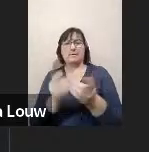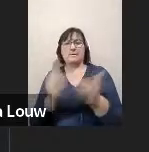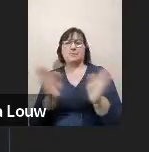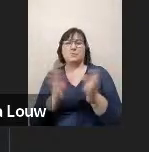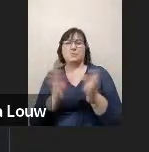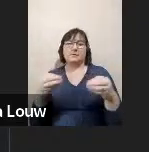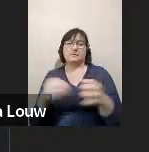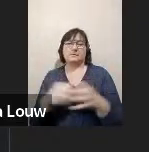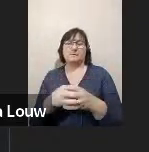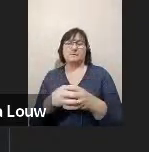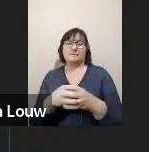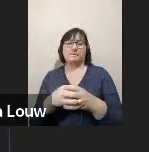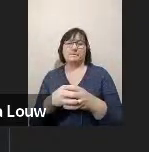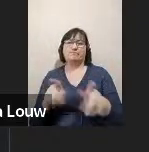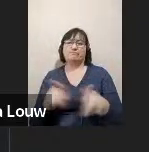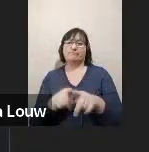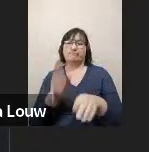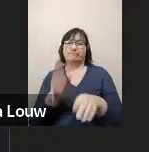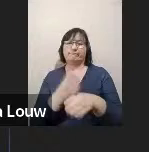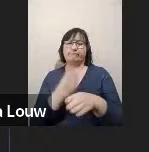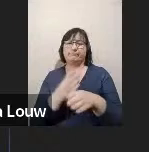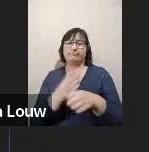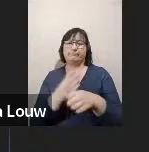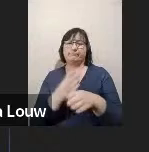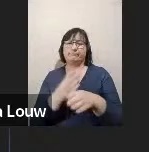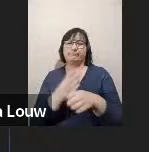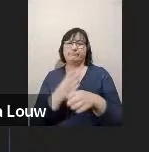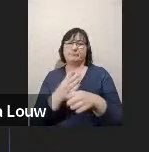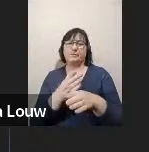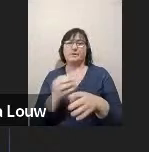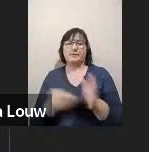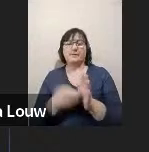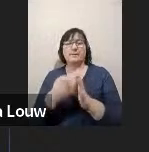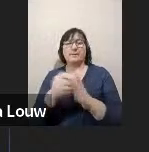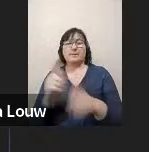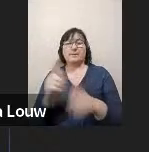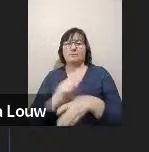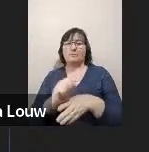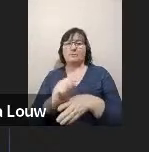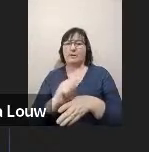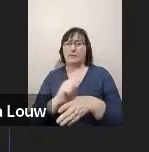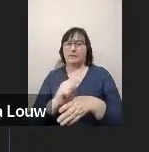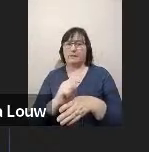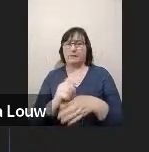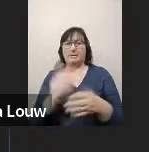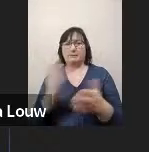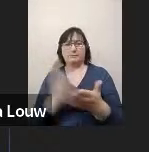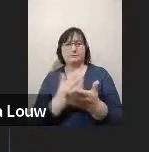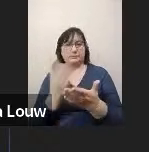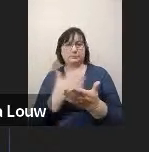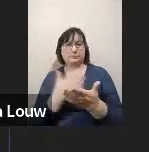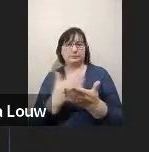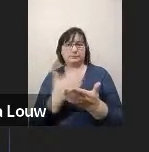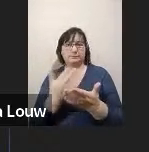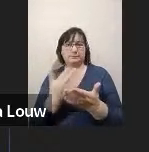on developing training material for SARS. Mr. Naidu, you have our undivided attention.